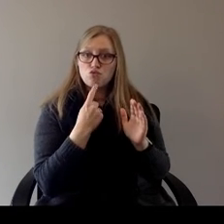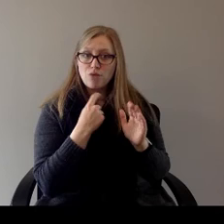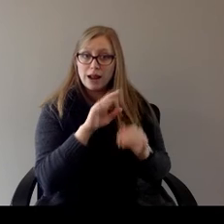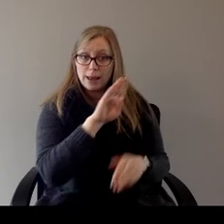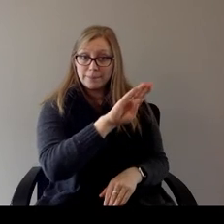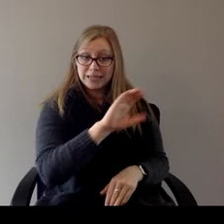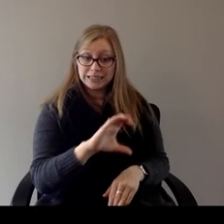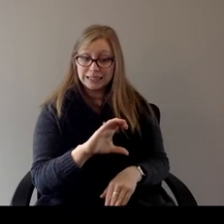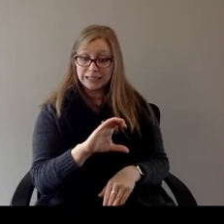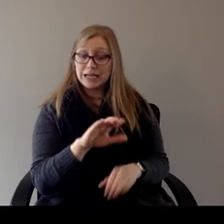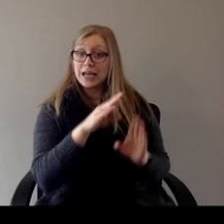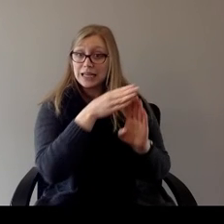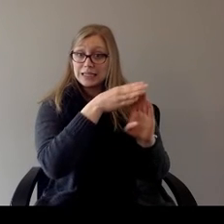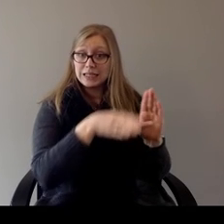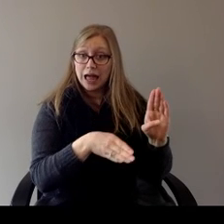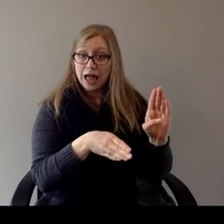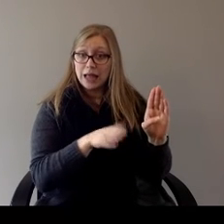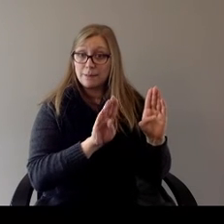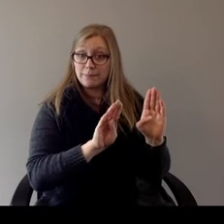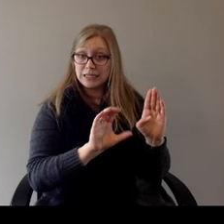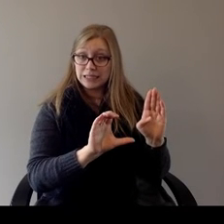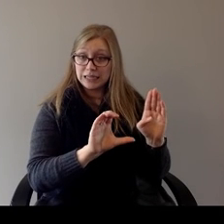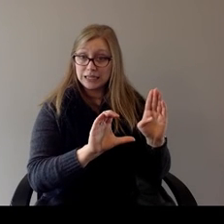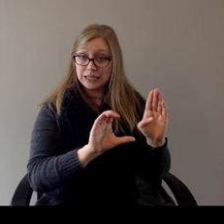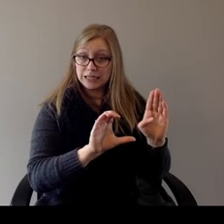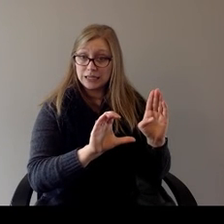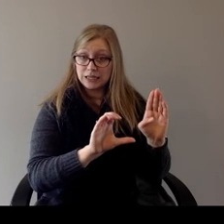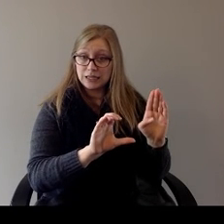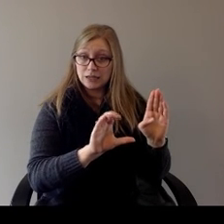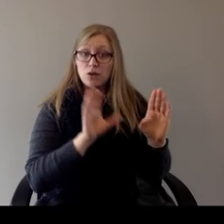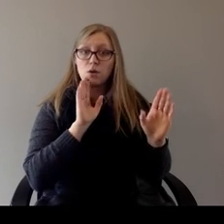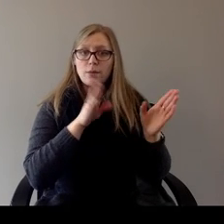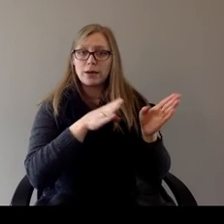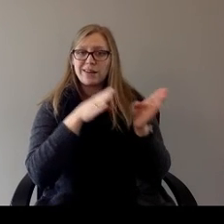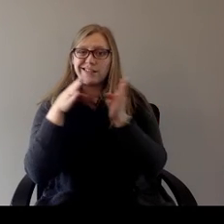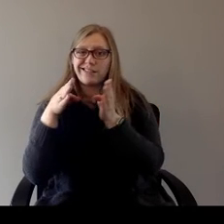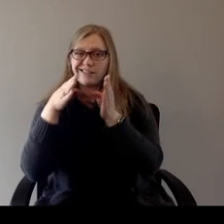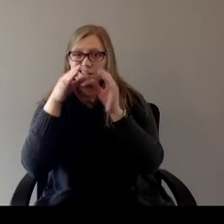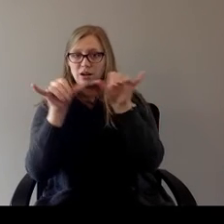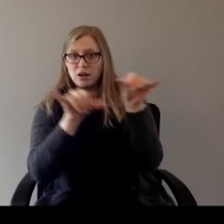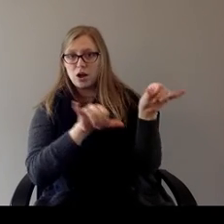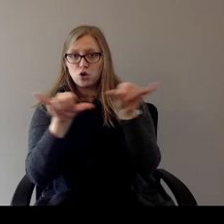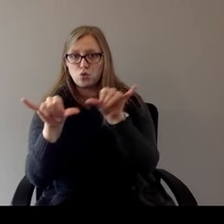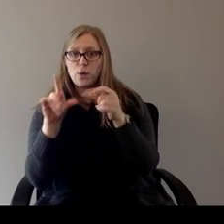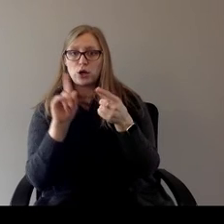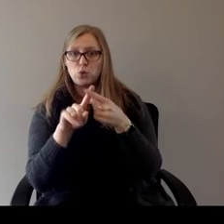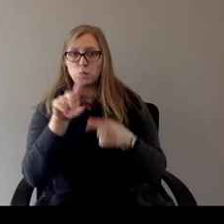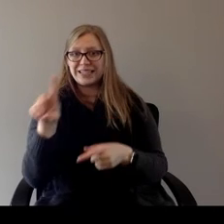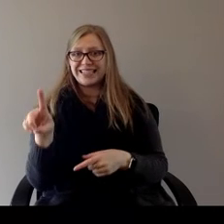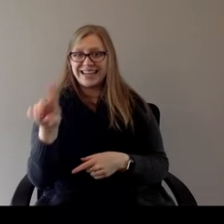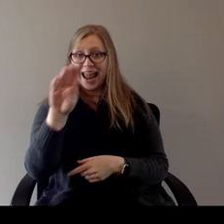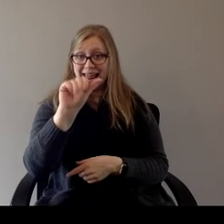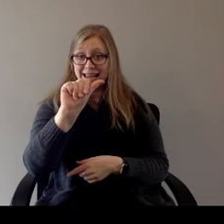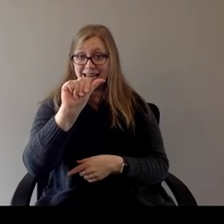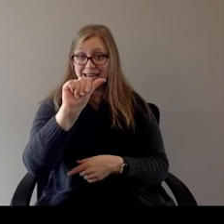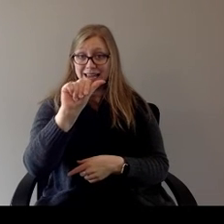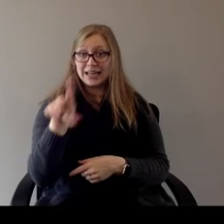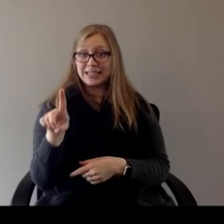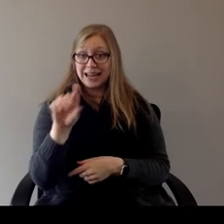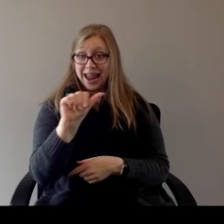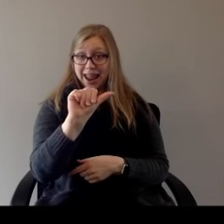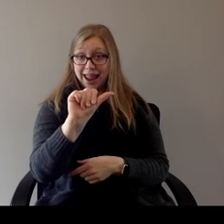BC, side BC, is going to be congruent to side DA. And then, so far I've